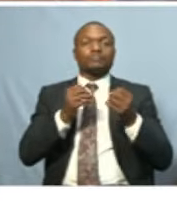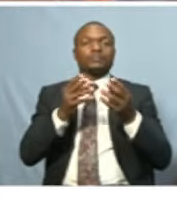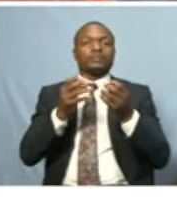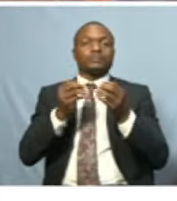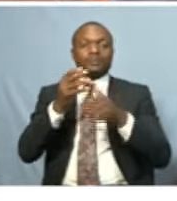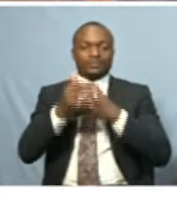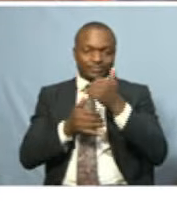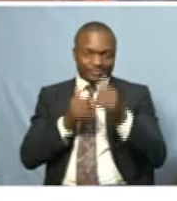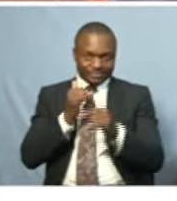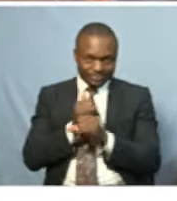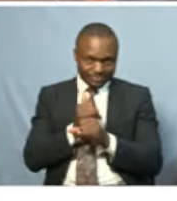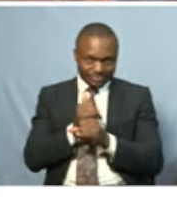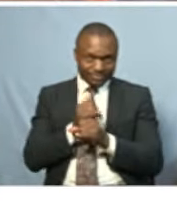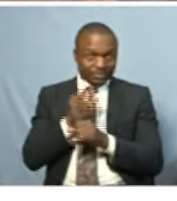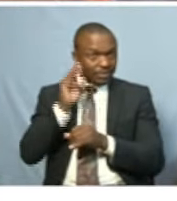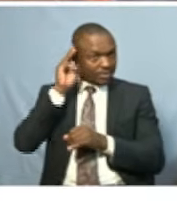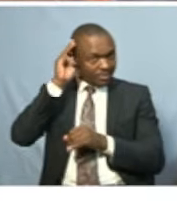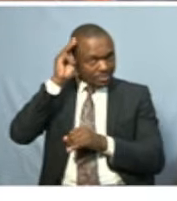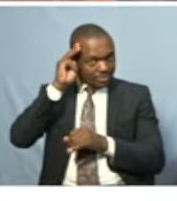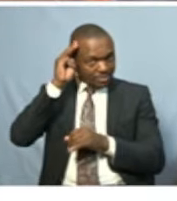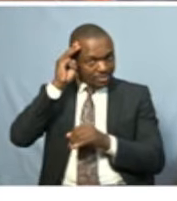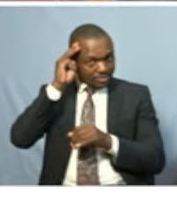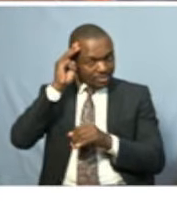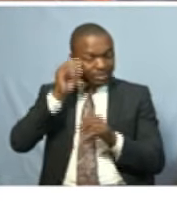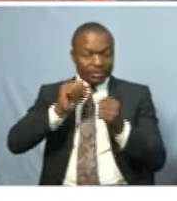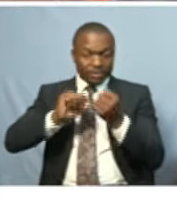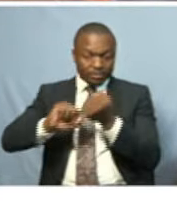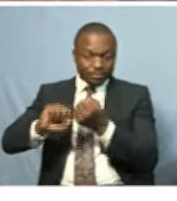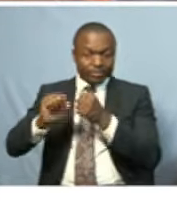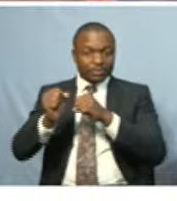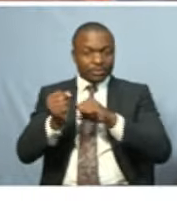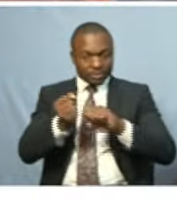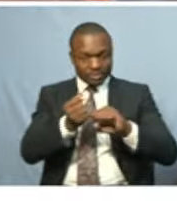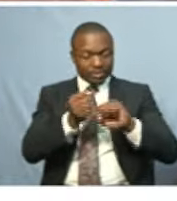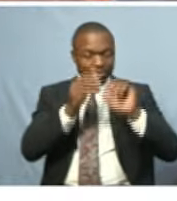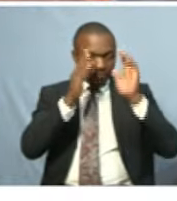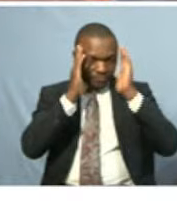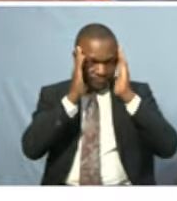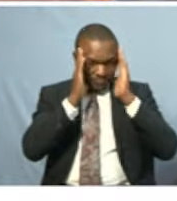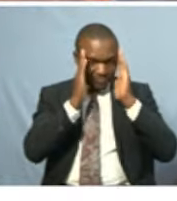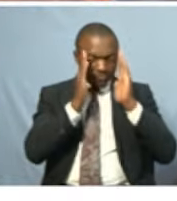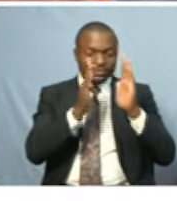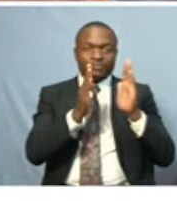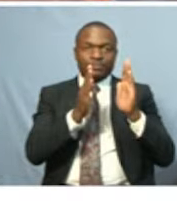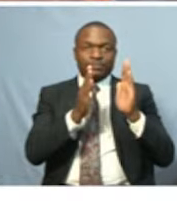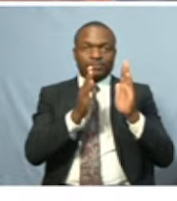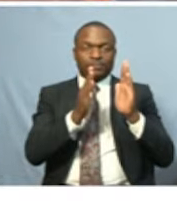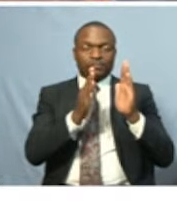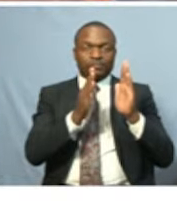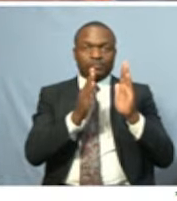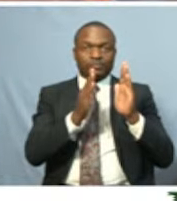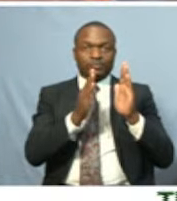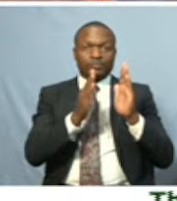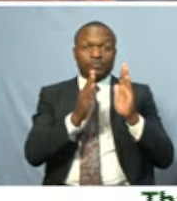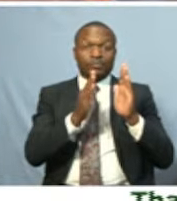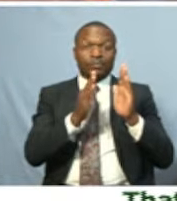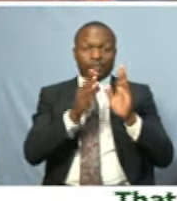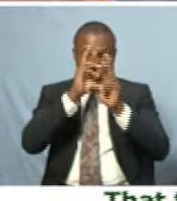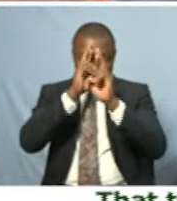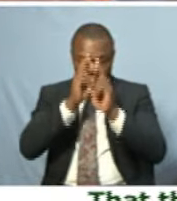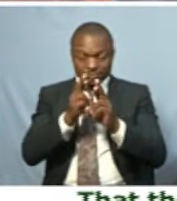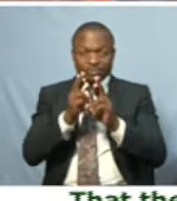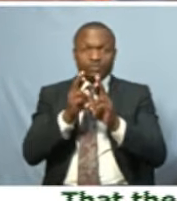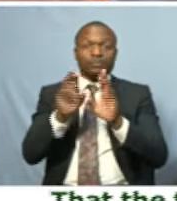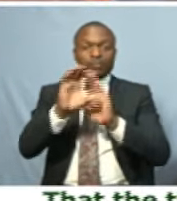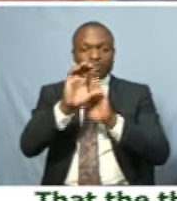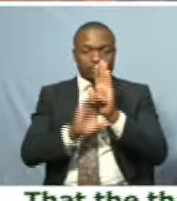decades. The Ministry of Defense, therefore, remains steadfast in upholding our constitutional mandate, that is,